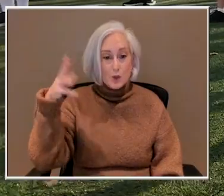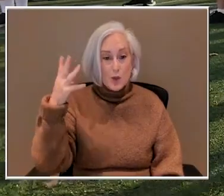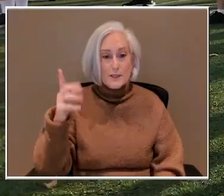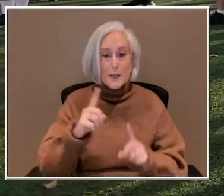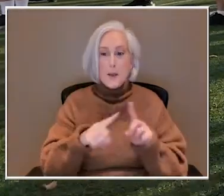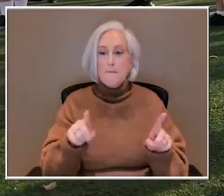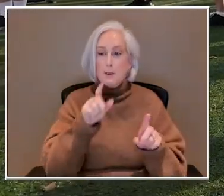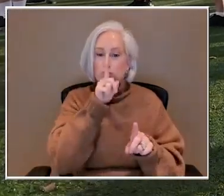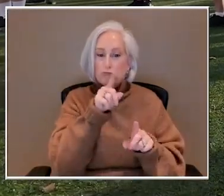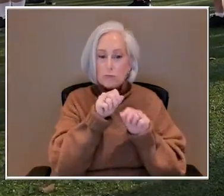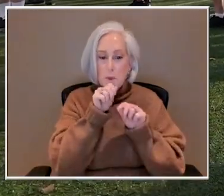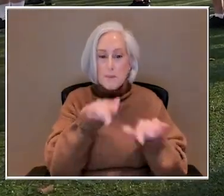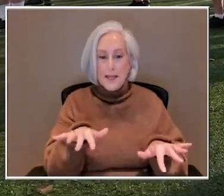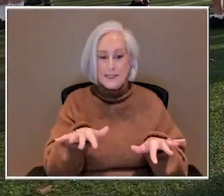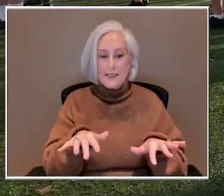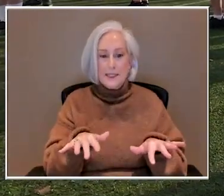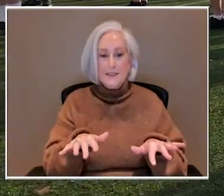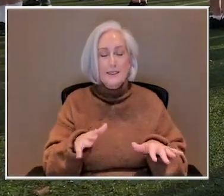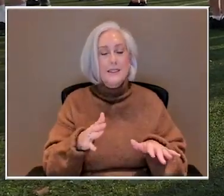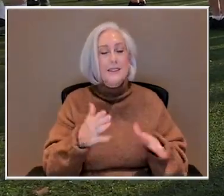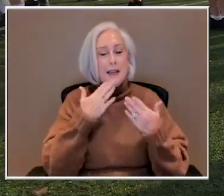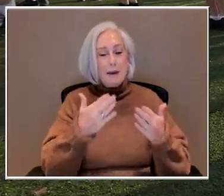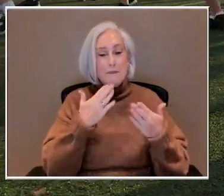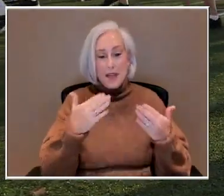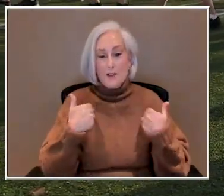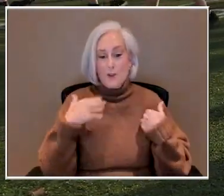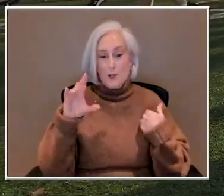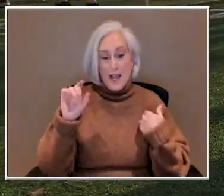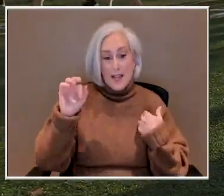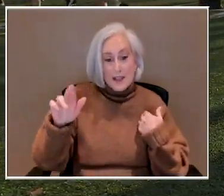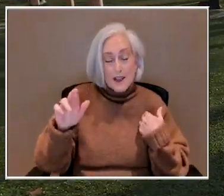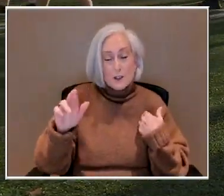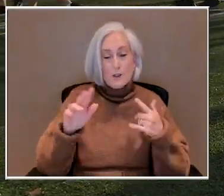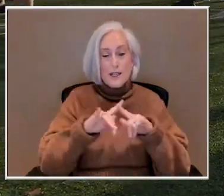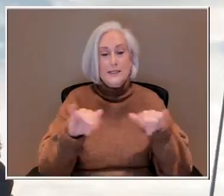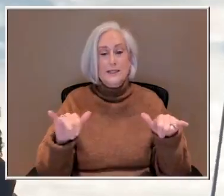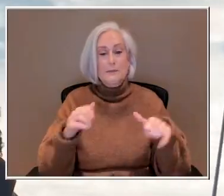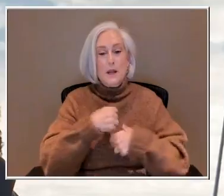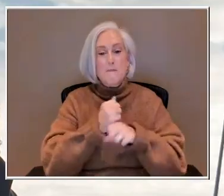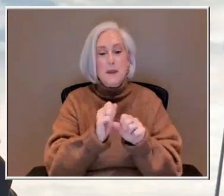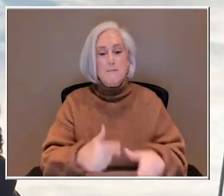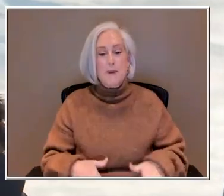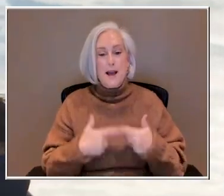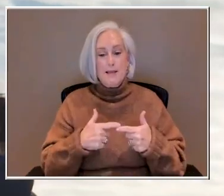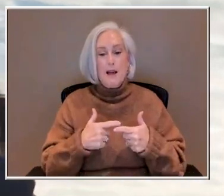disguise. I'm not going to say I'm thankful for having cancer, but I think it made my life turn for the better.